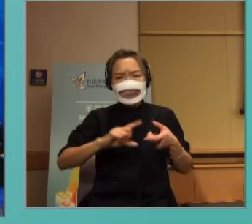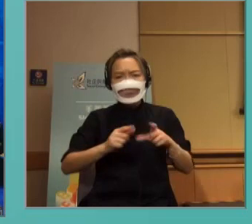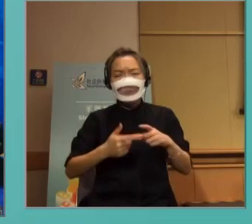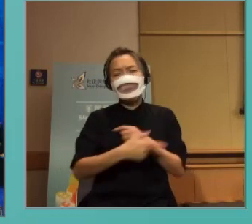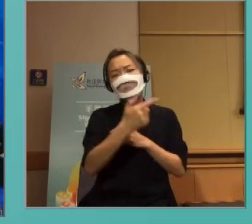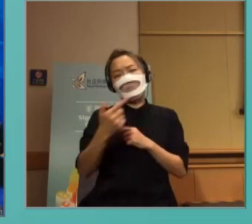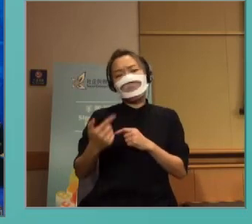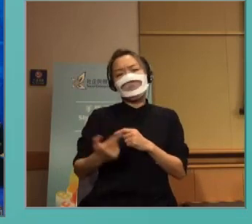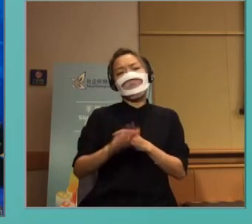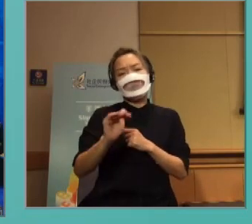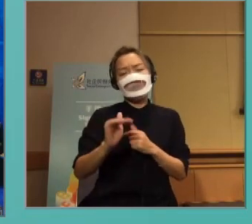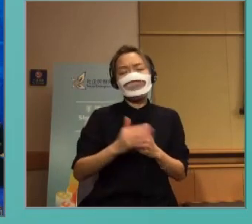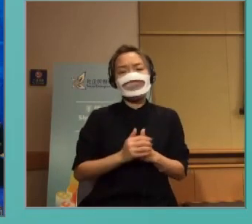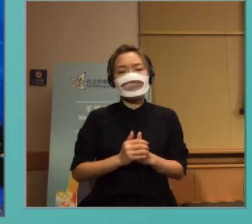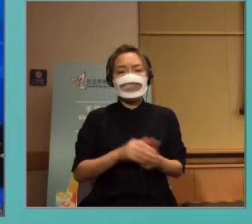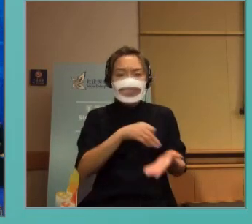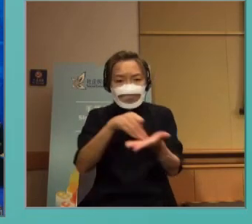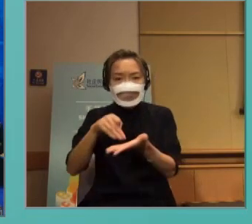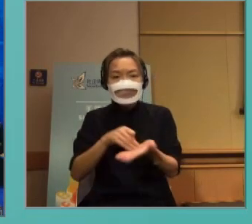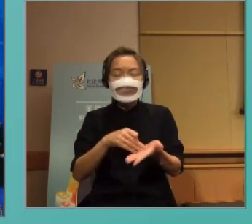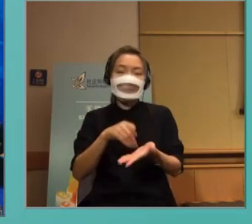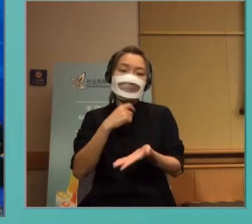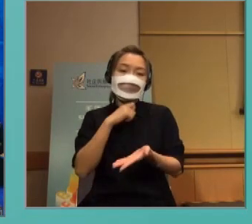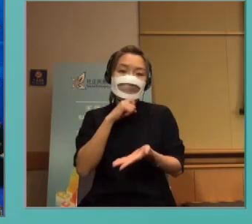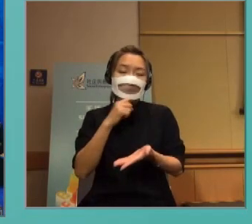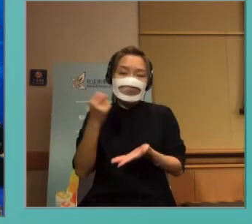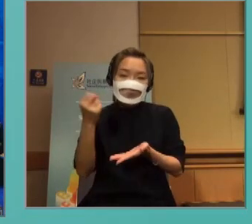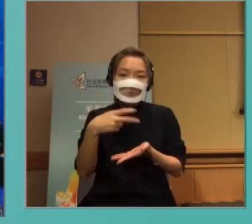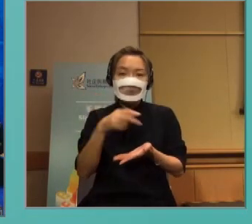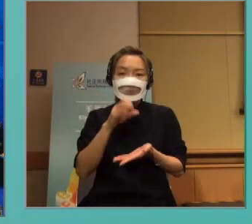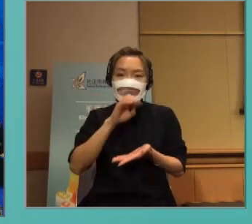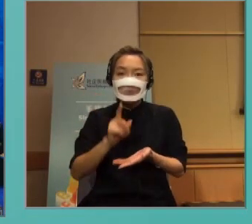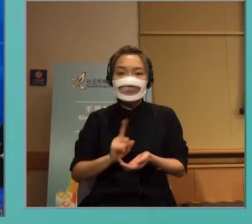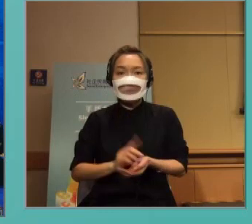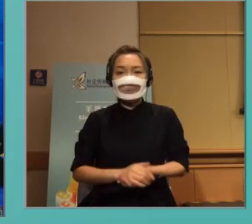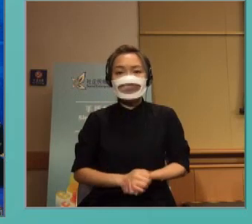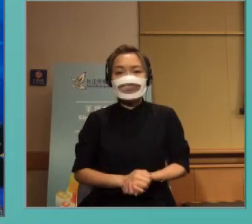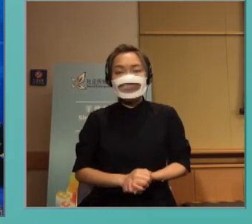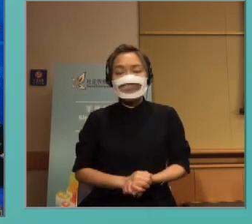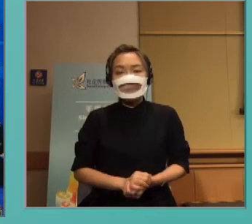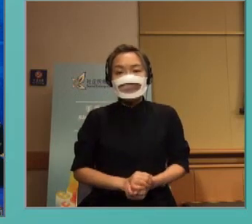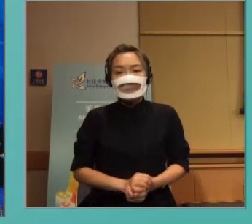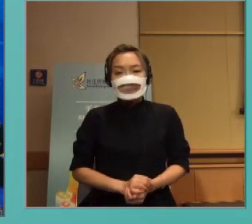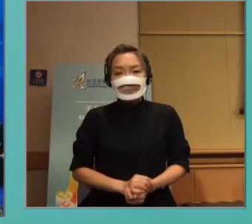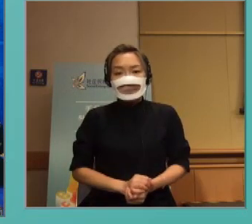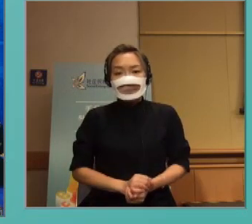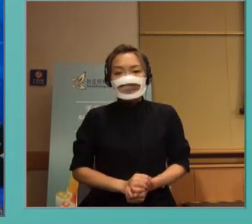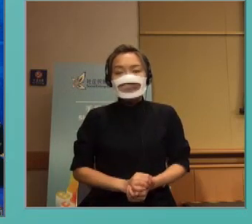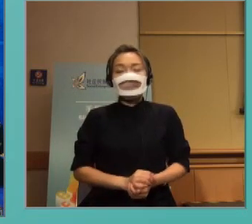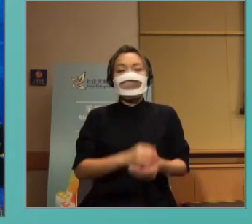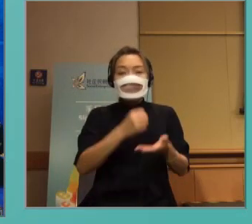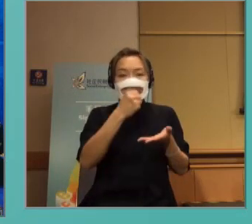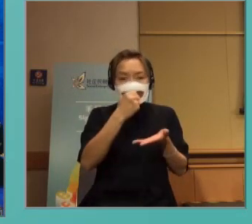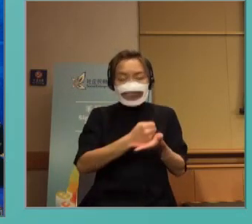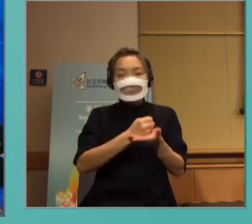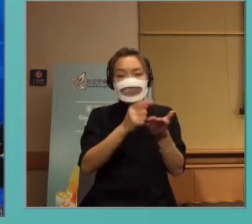to this, I think regulation, generally speaking, I think there needs to be a division right now, I think, which not all regulators, I think Hong Kong is much more